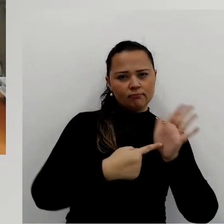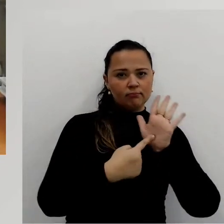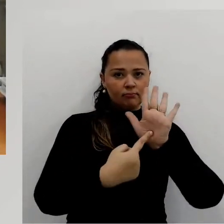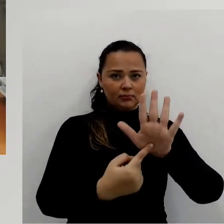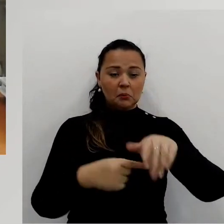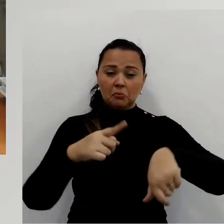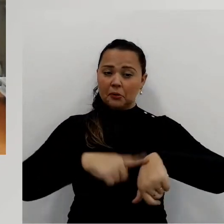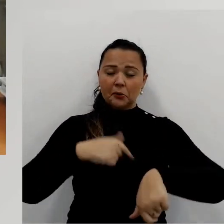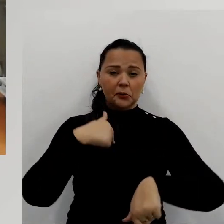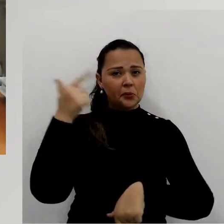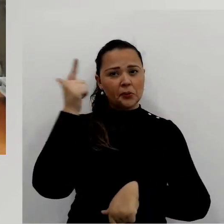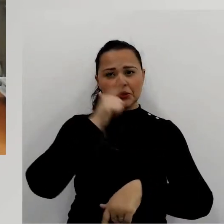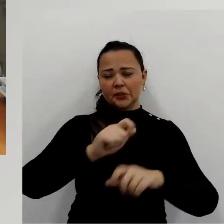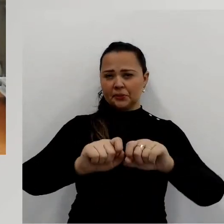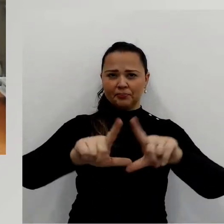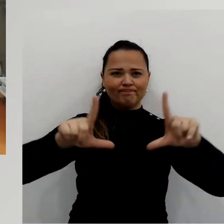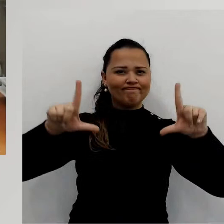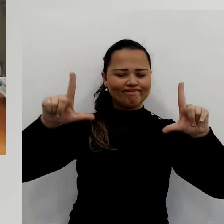Okay.